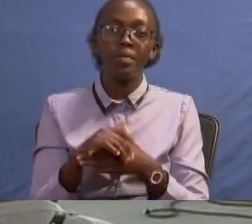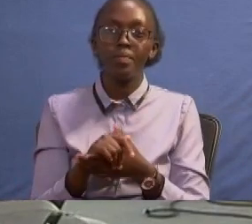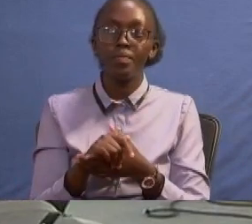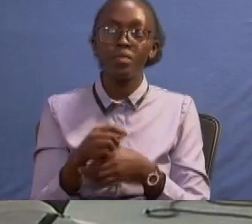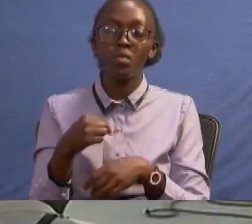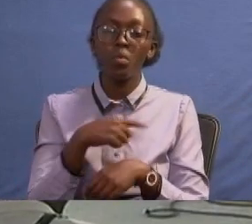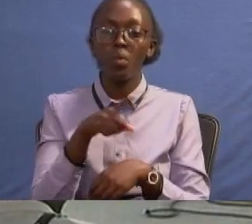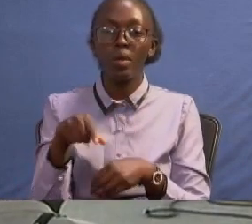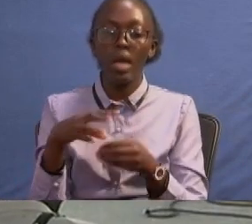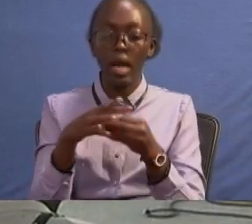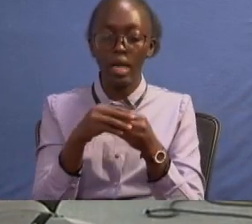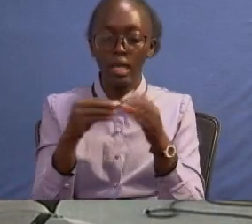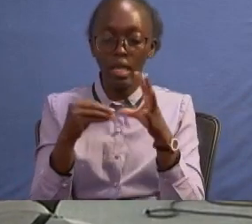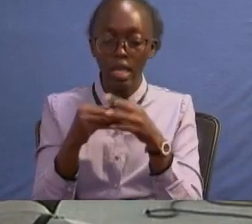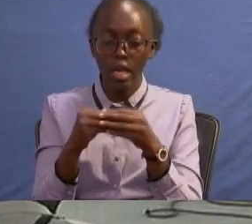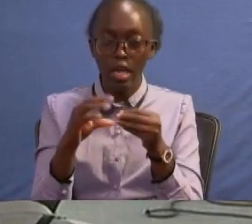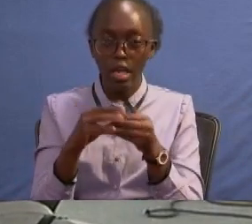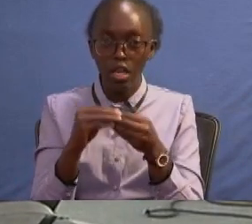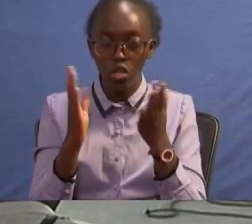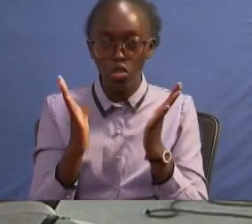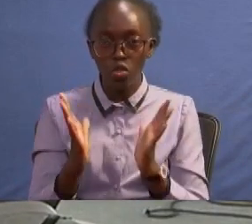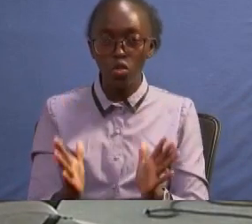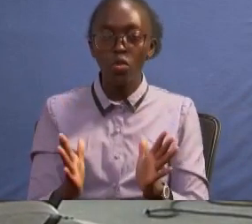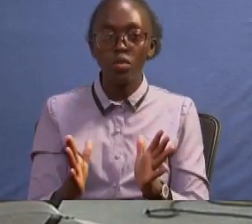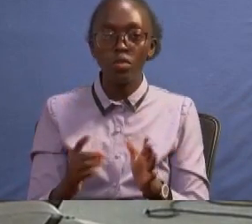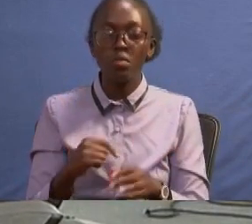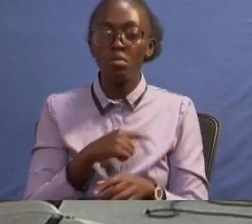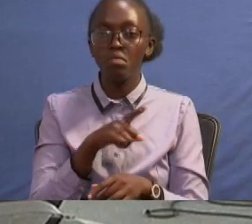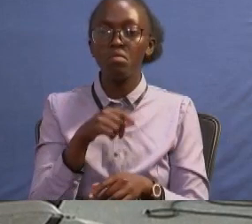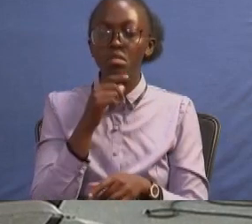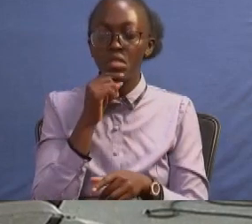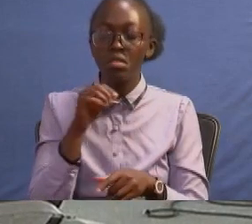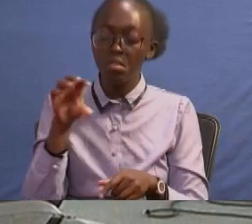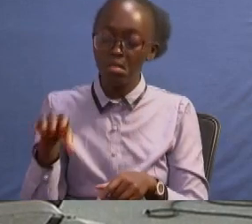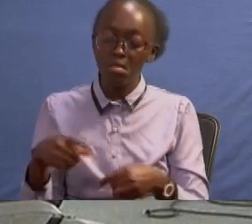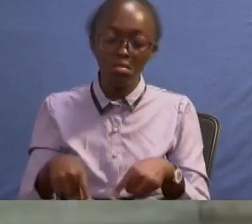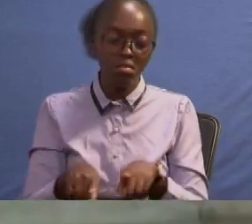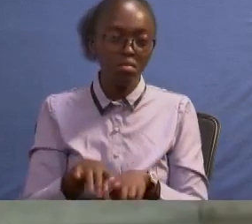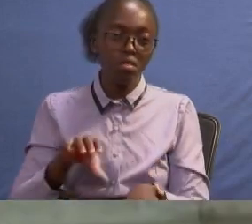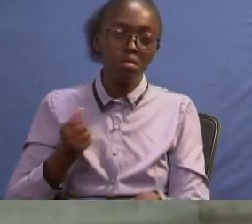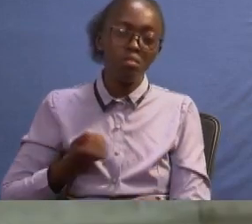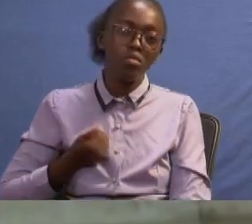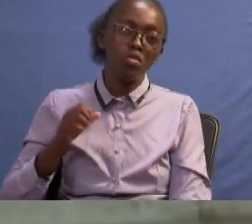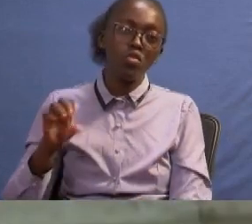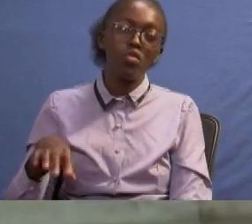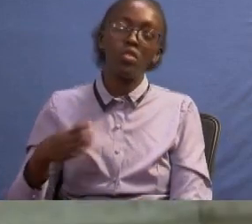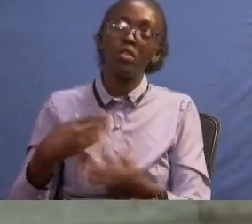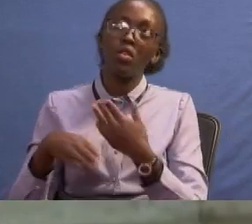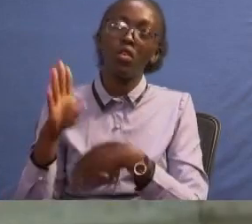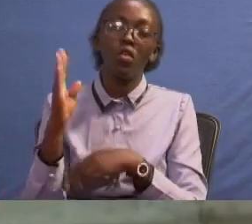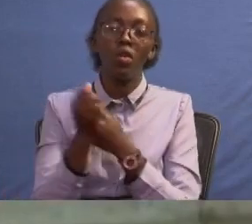his creation. We are his sons and we are his daughters, and he loves us.